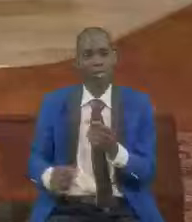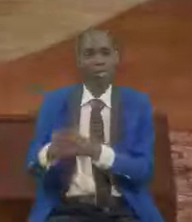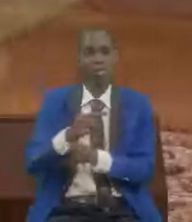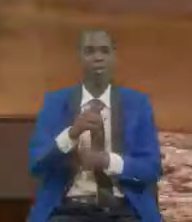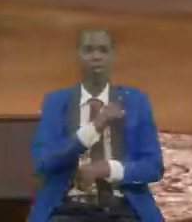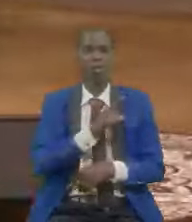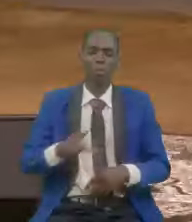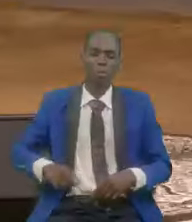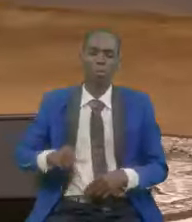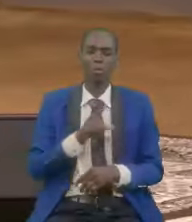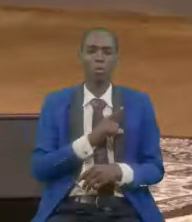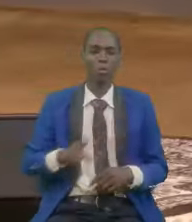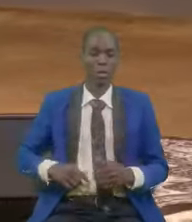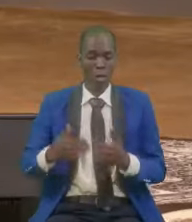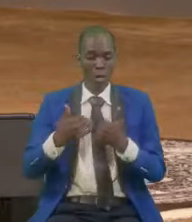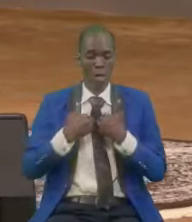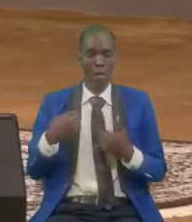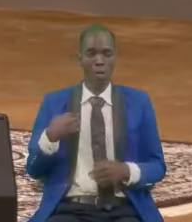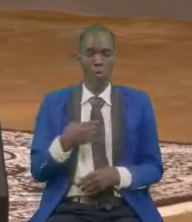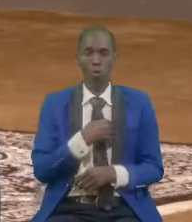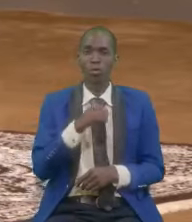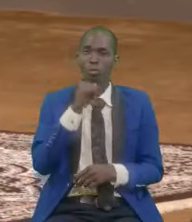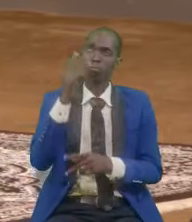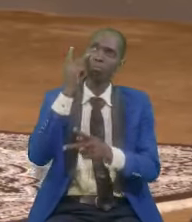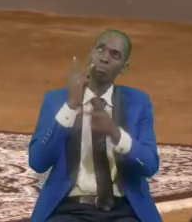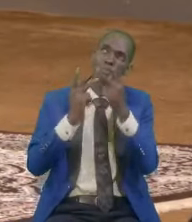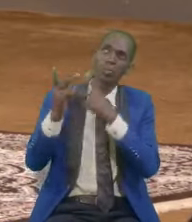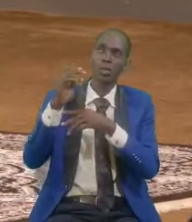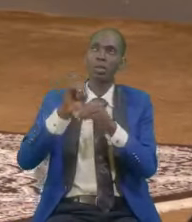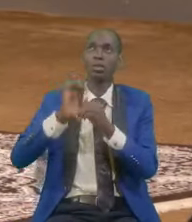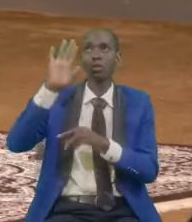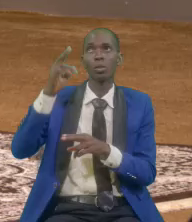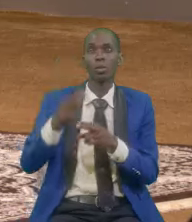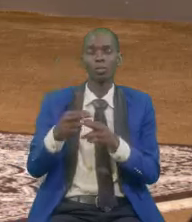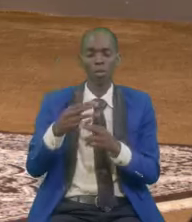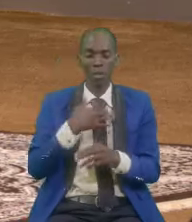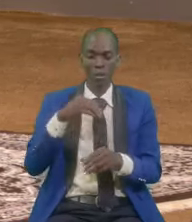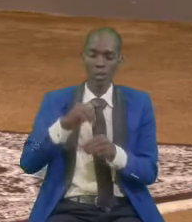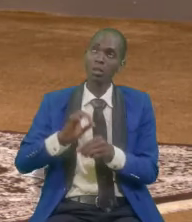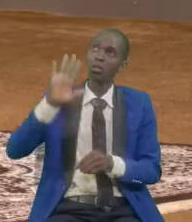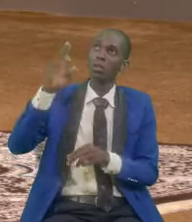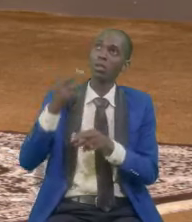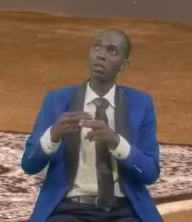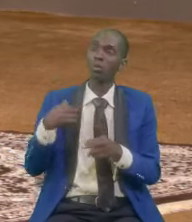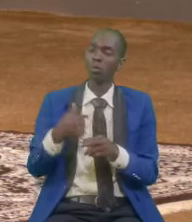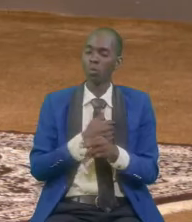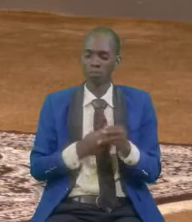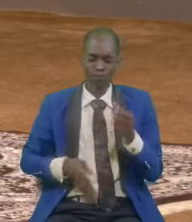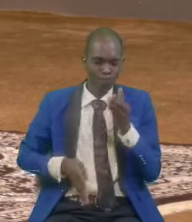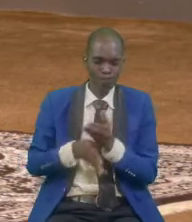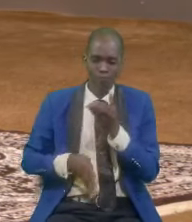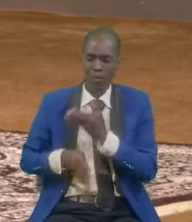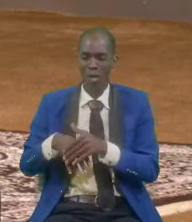we not prophesied in thy name? And in thy name have cast out